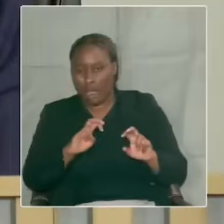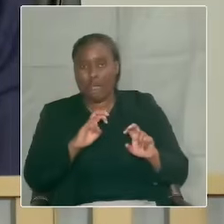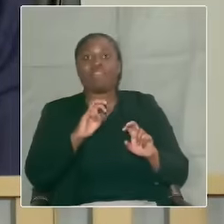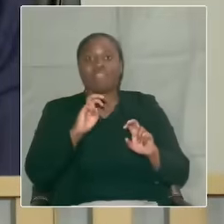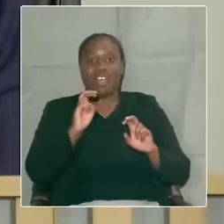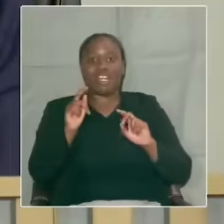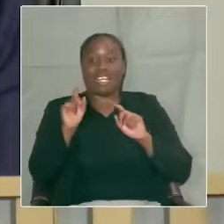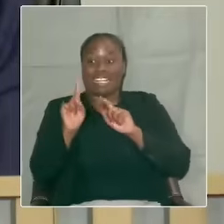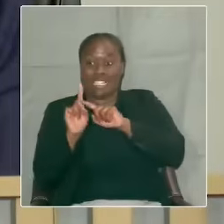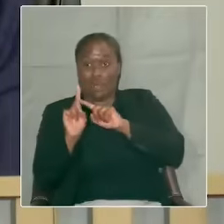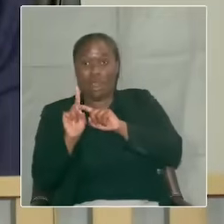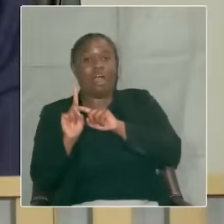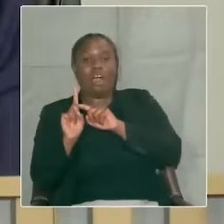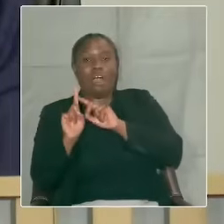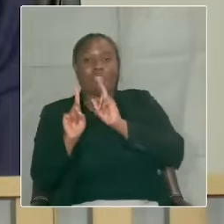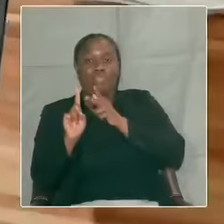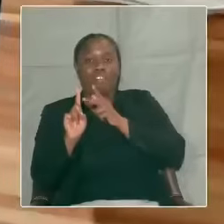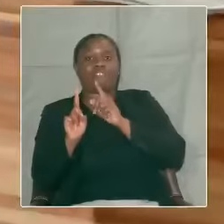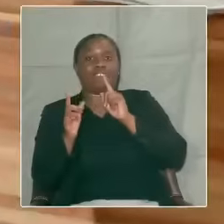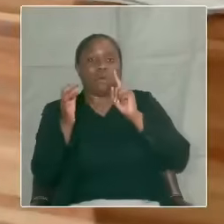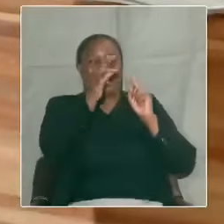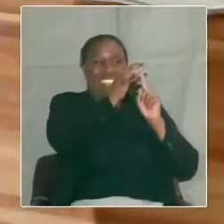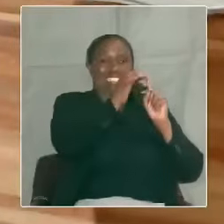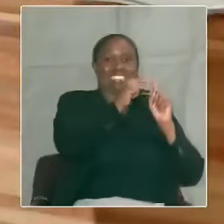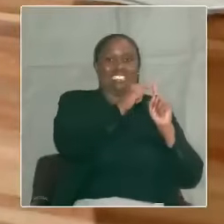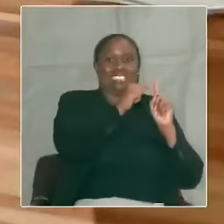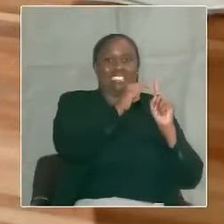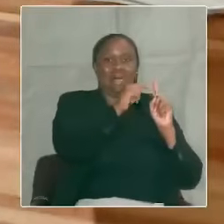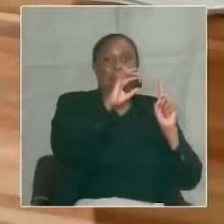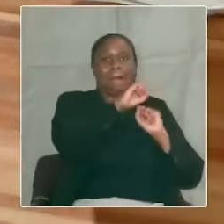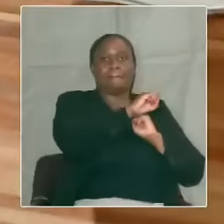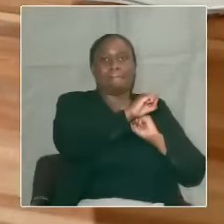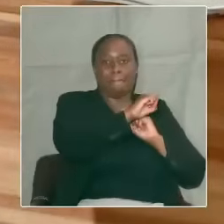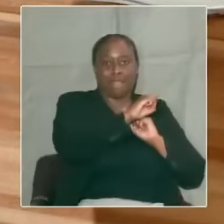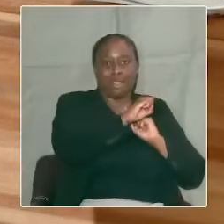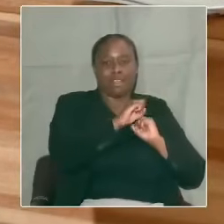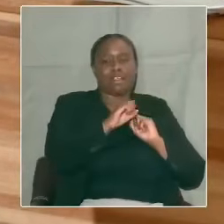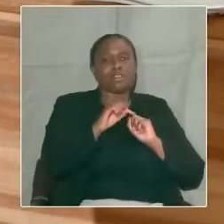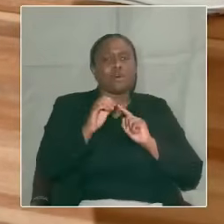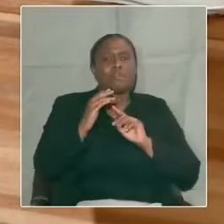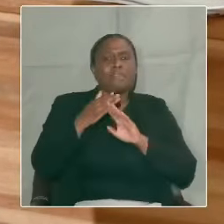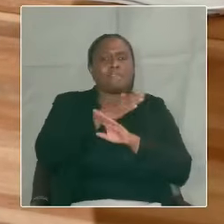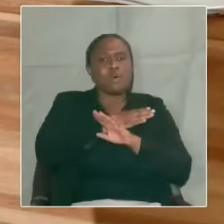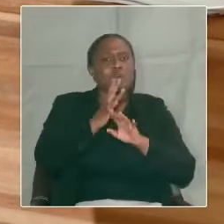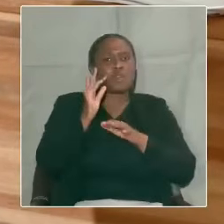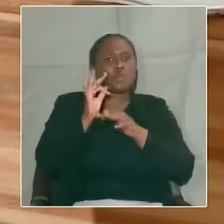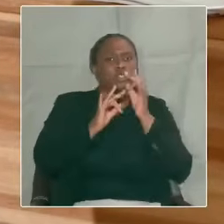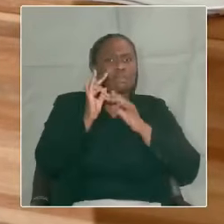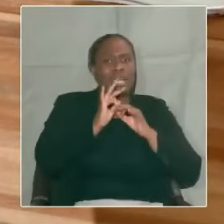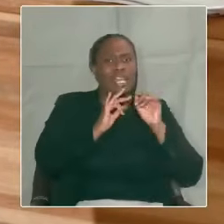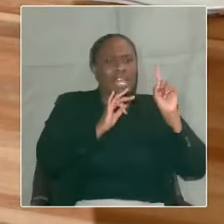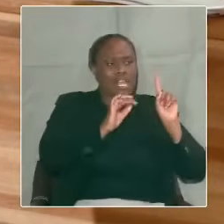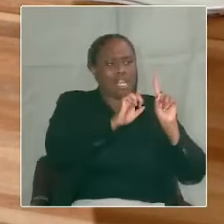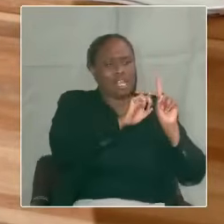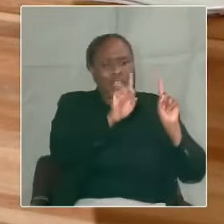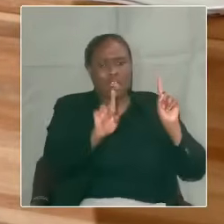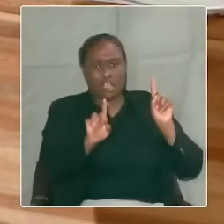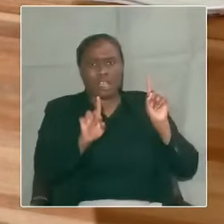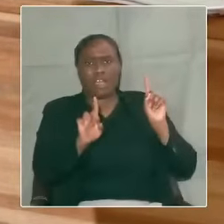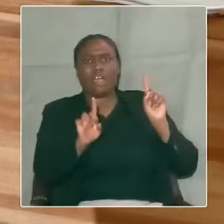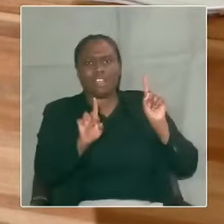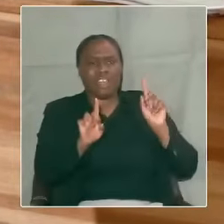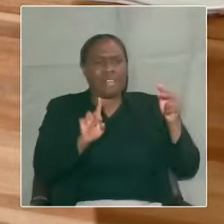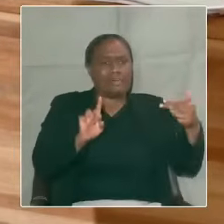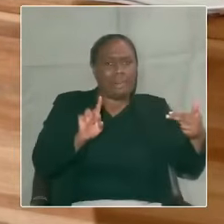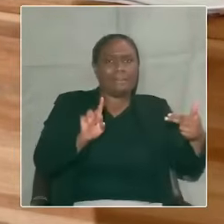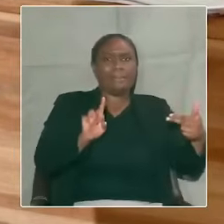touch on it, because earlier on you as you're distinguishing the different role players, one of the models upon